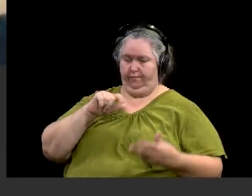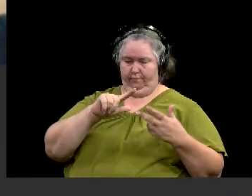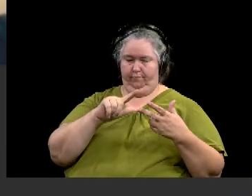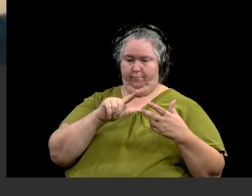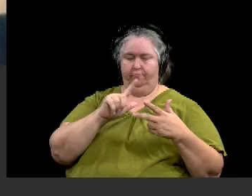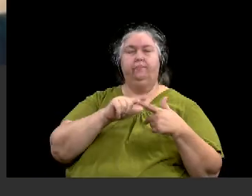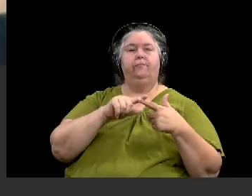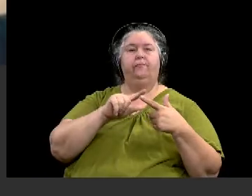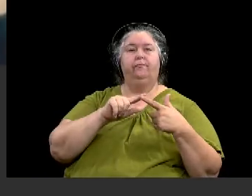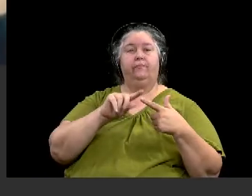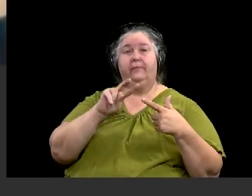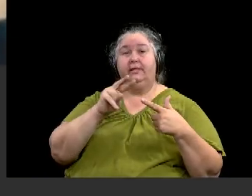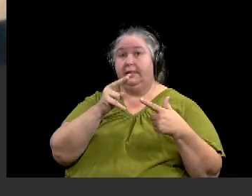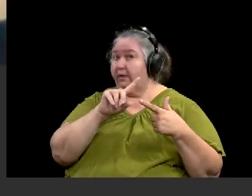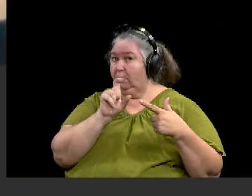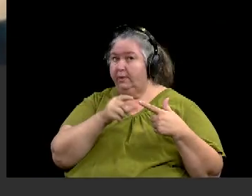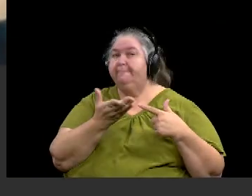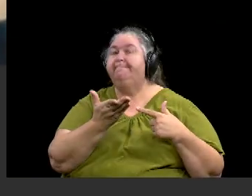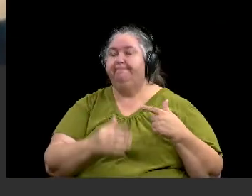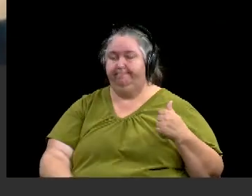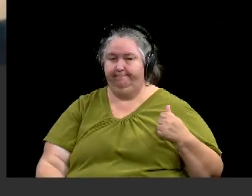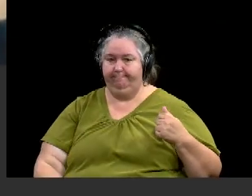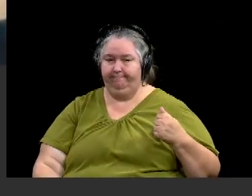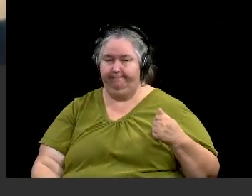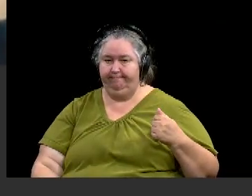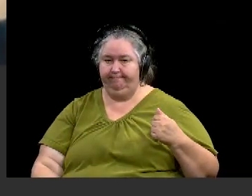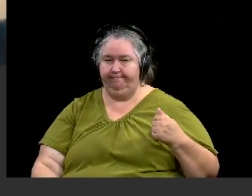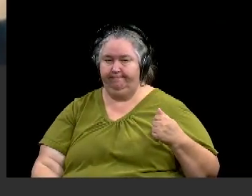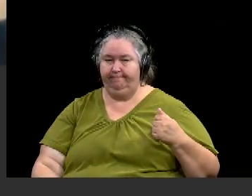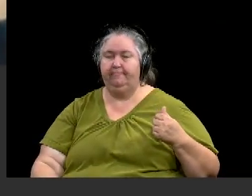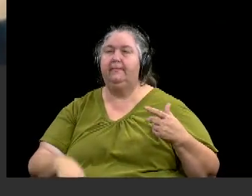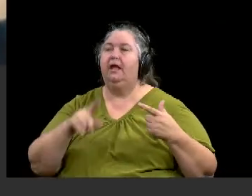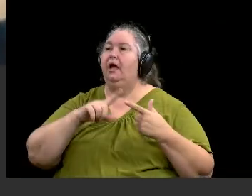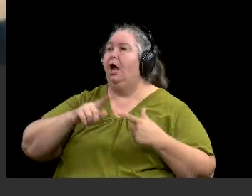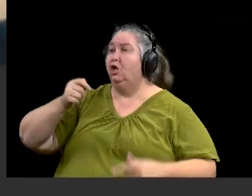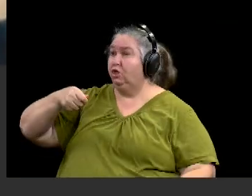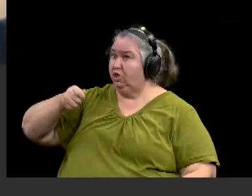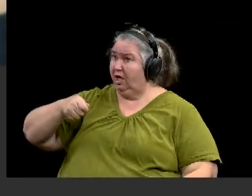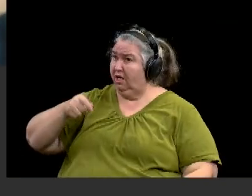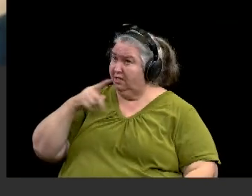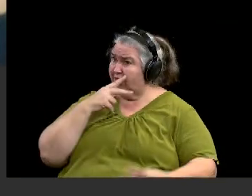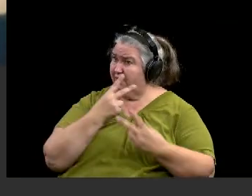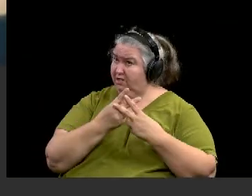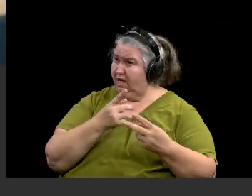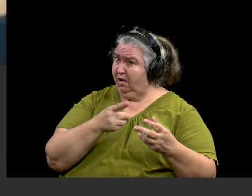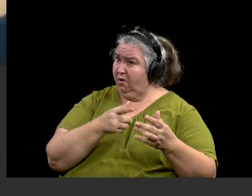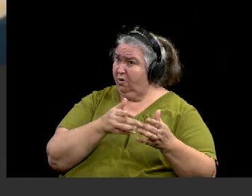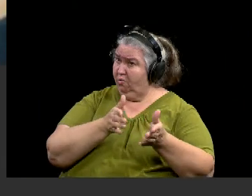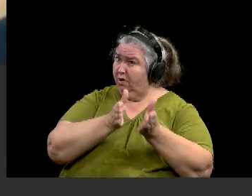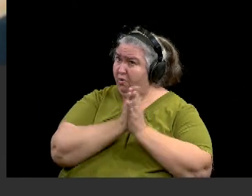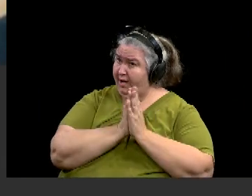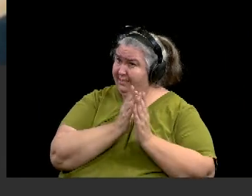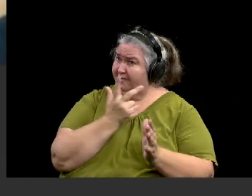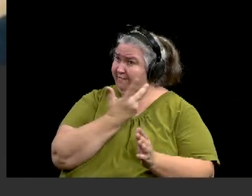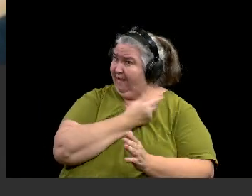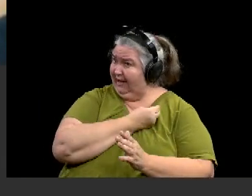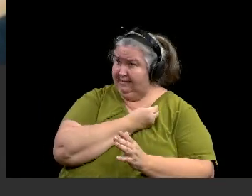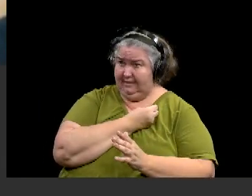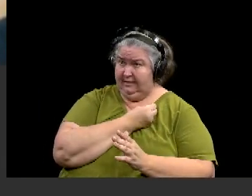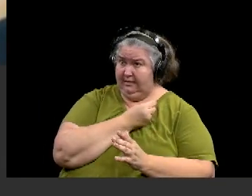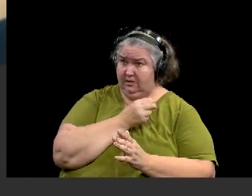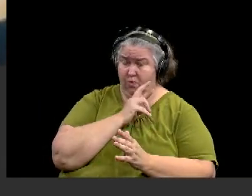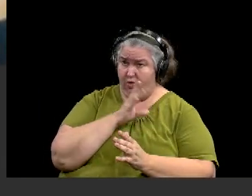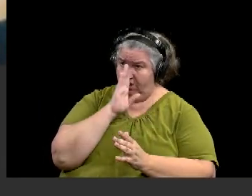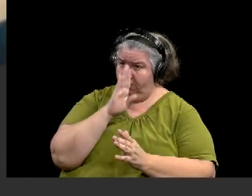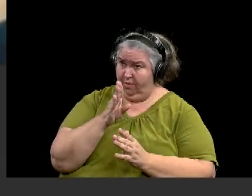Yes, for Judge Felton, has the jail requested vaccines or to be a direct provider, or will the jail contract